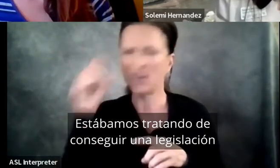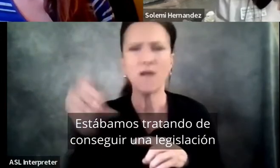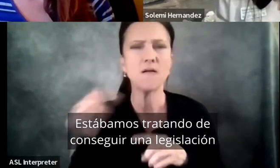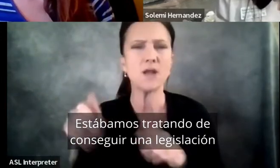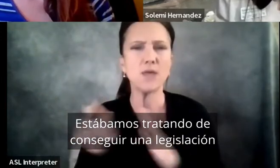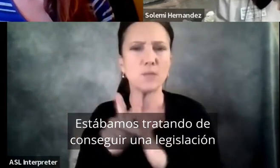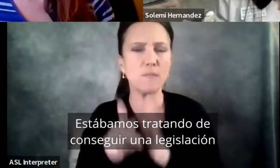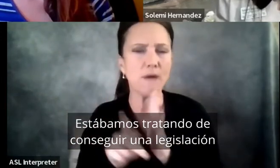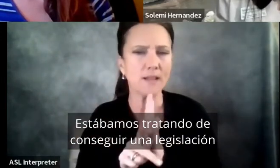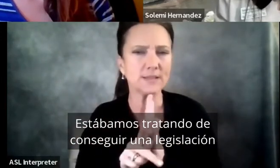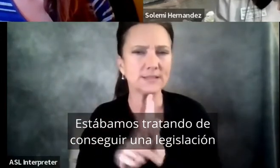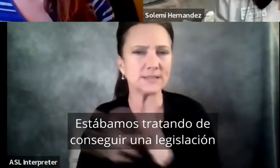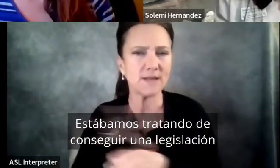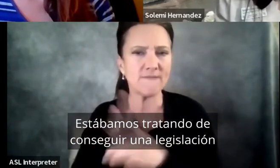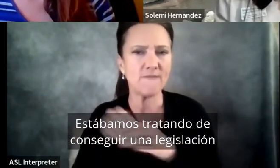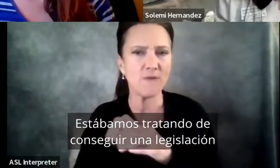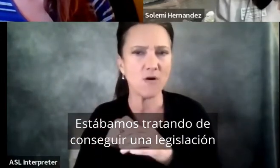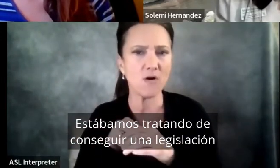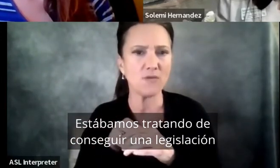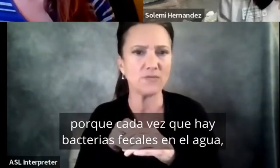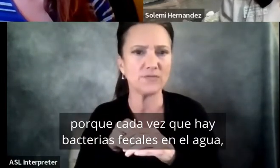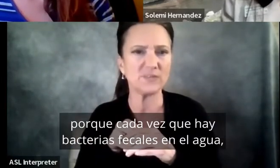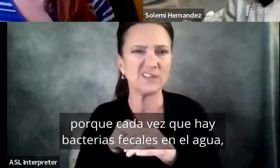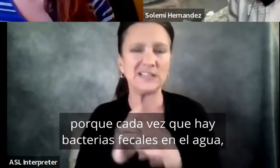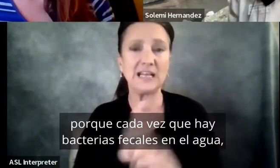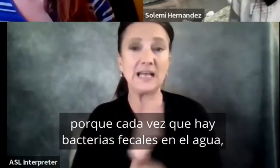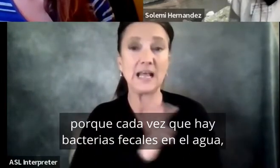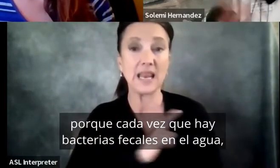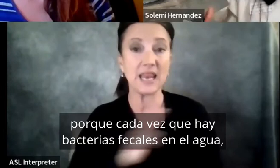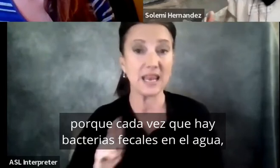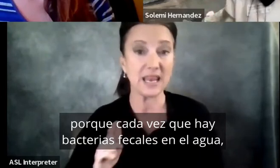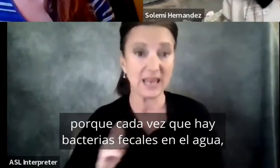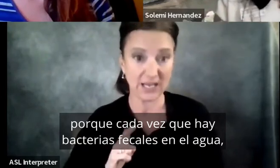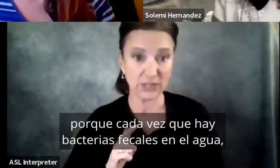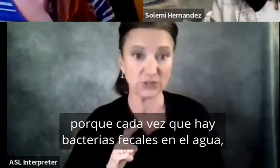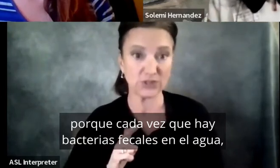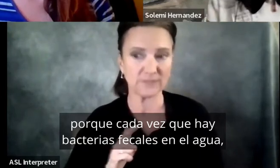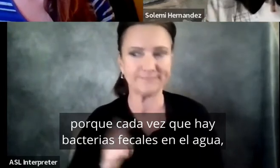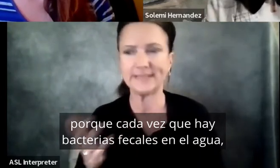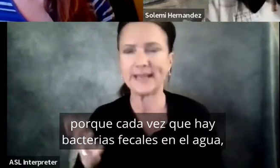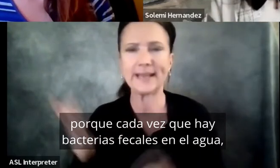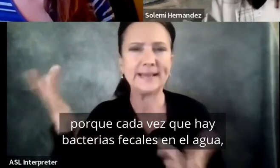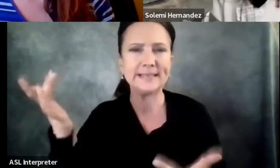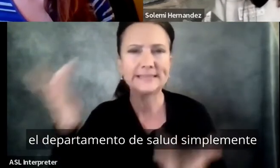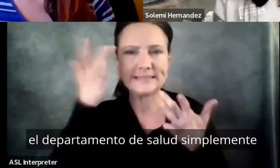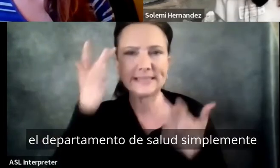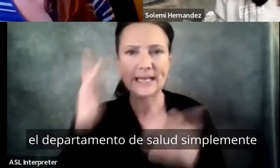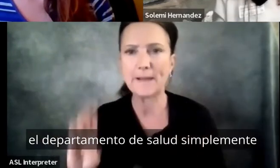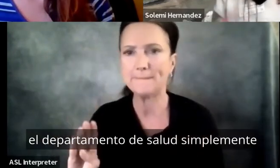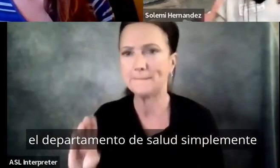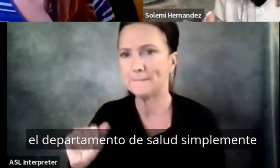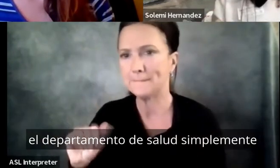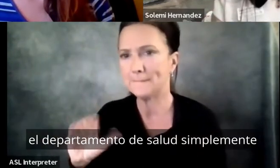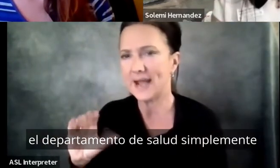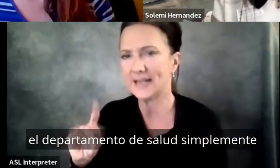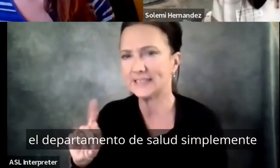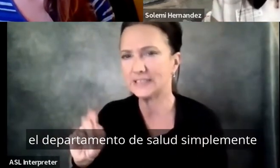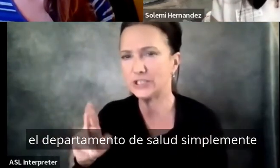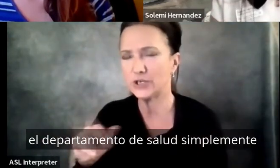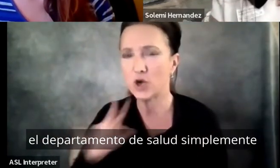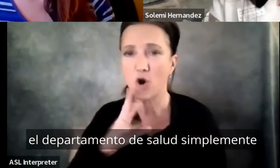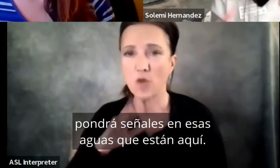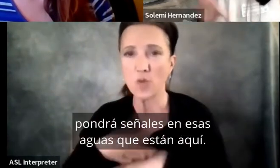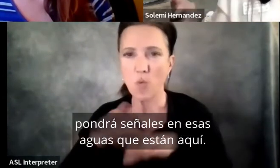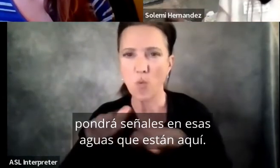were trying to get a legislation for whatever there is fecal bacteria on the water. The health